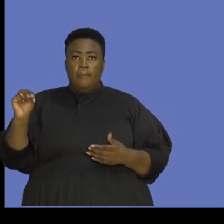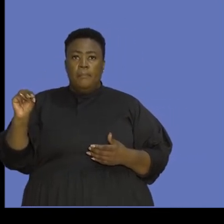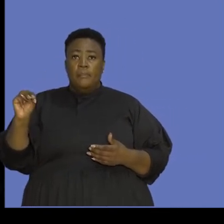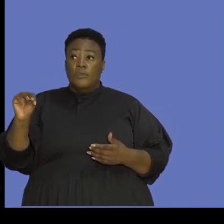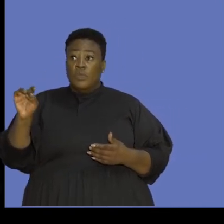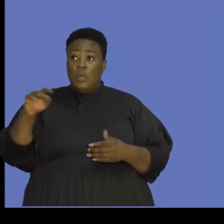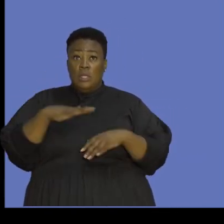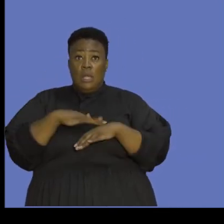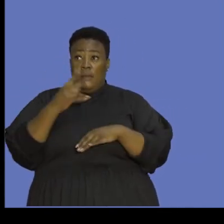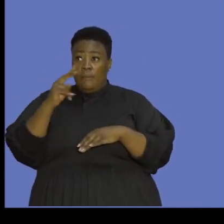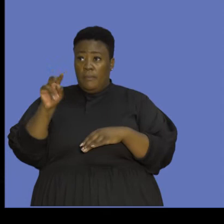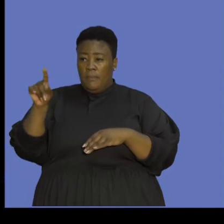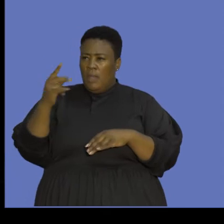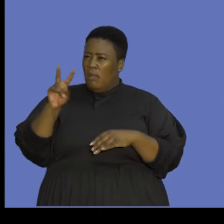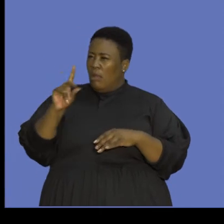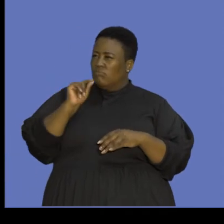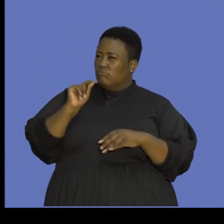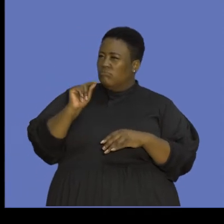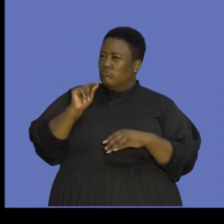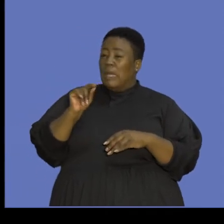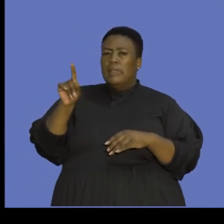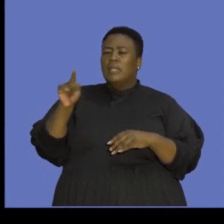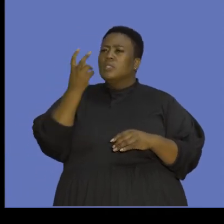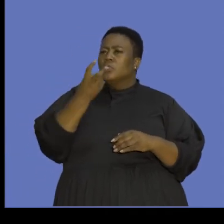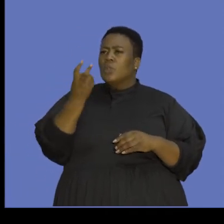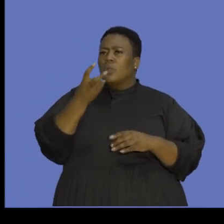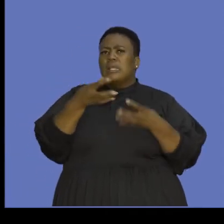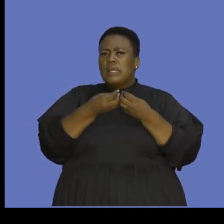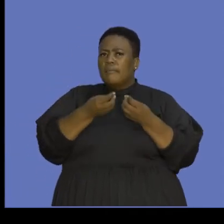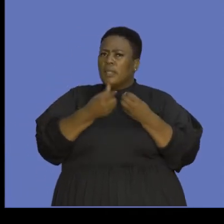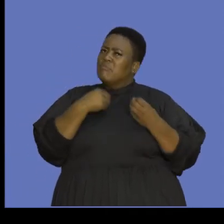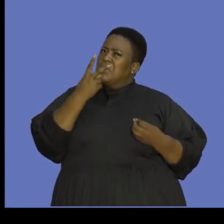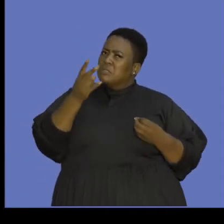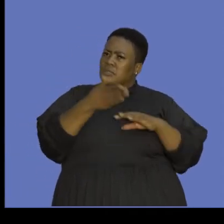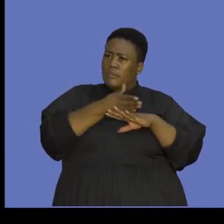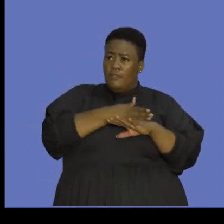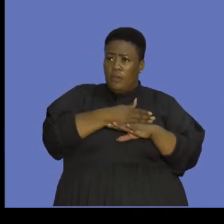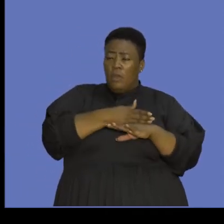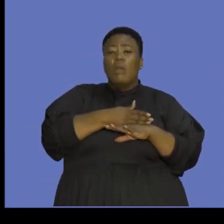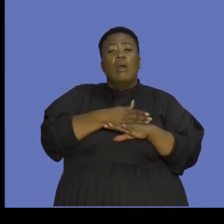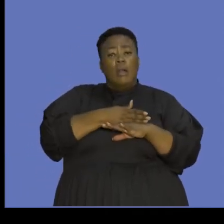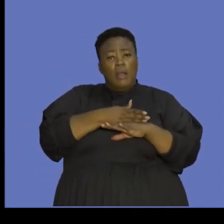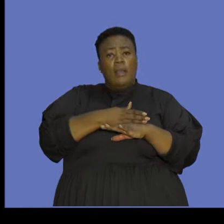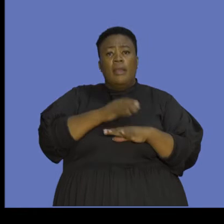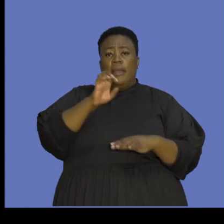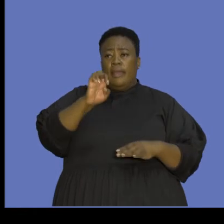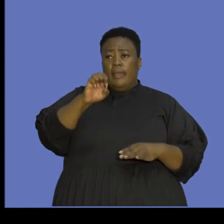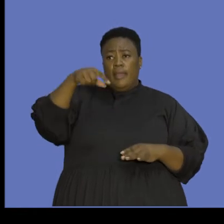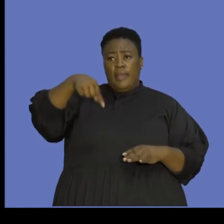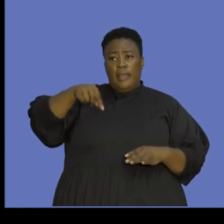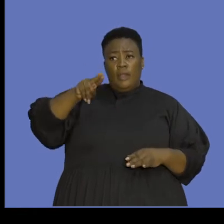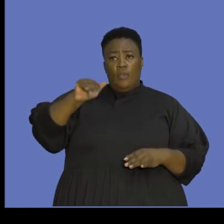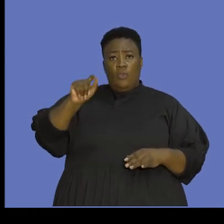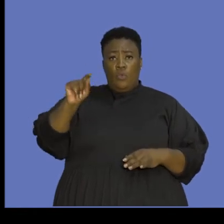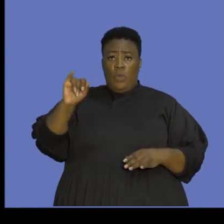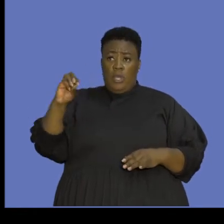When you look at that, you go, hang on, wait, that looks like something I've seen. It's an equation. Do we write ones